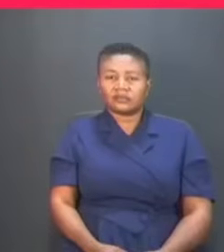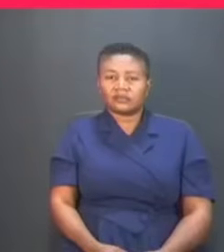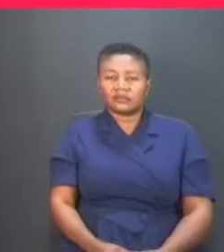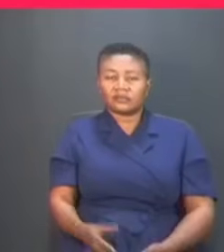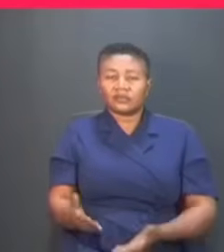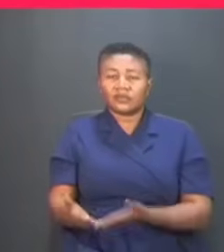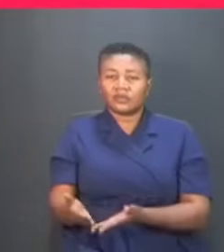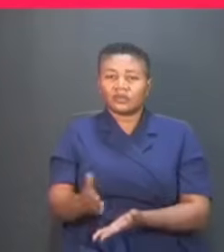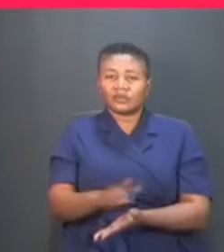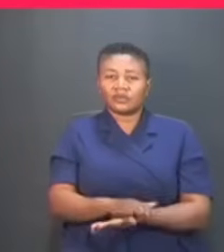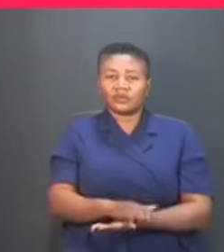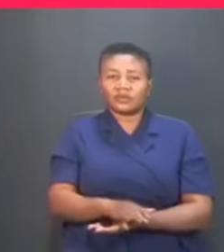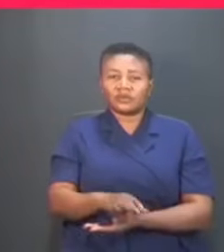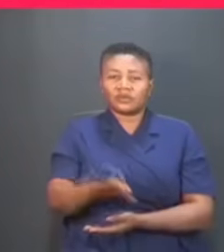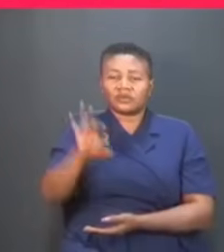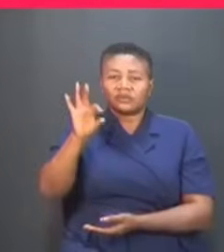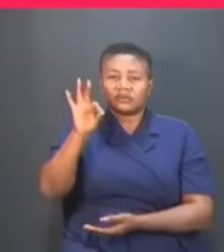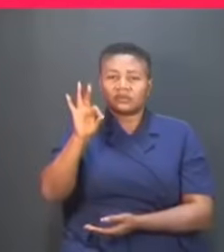Page 9.